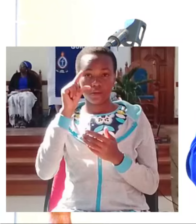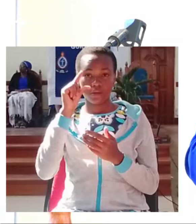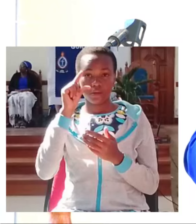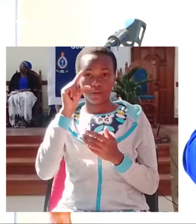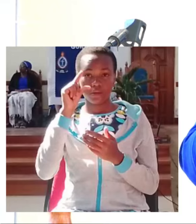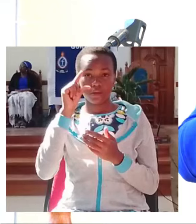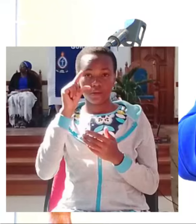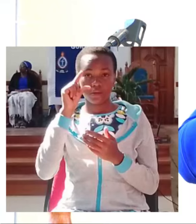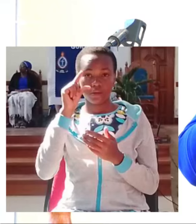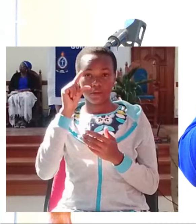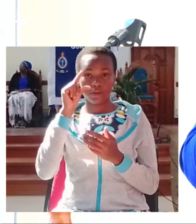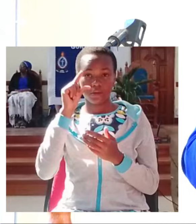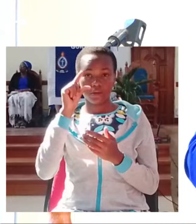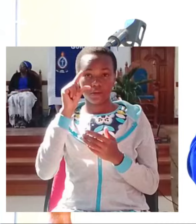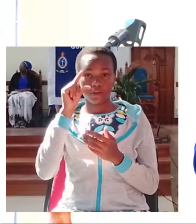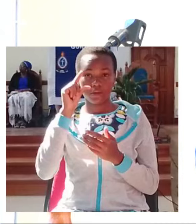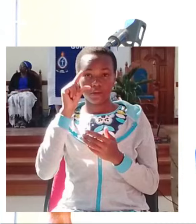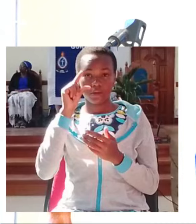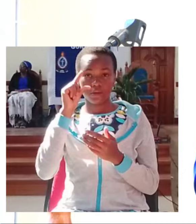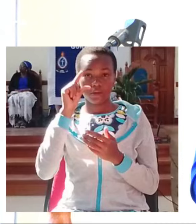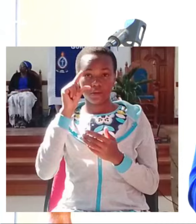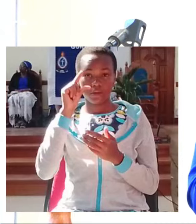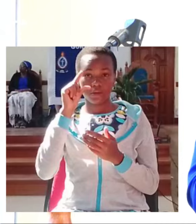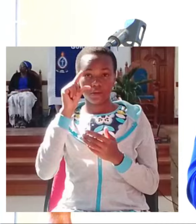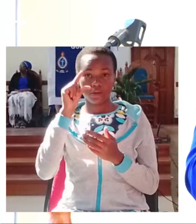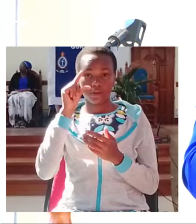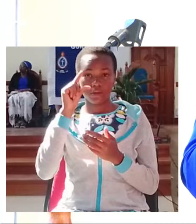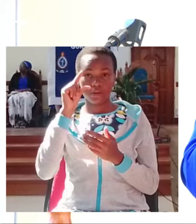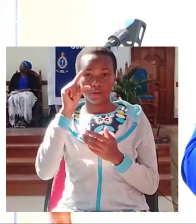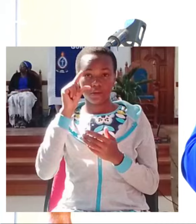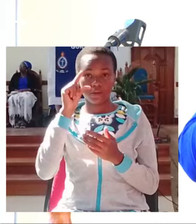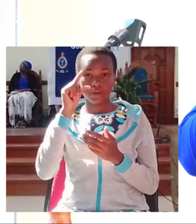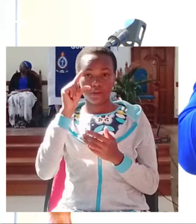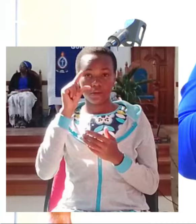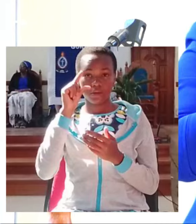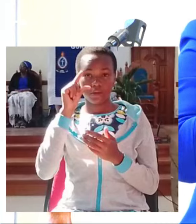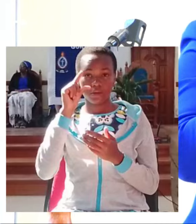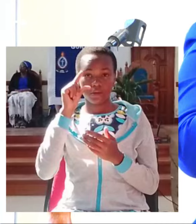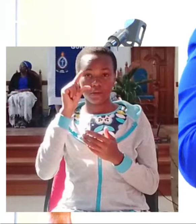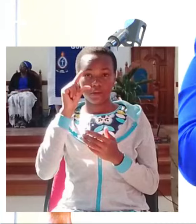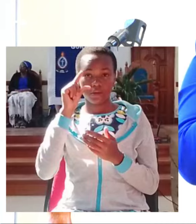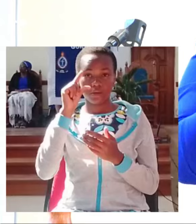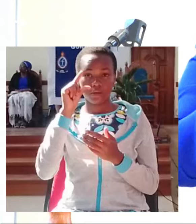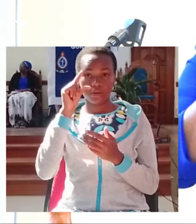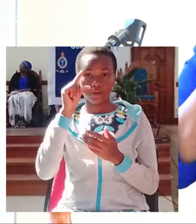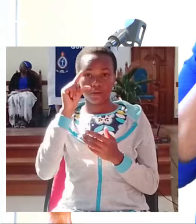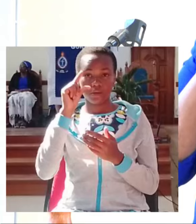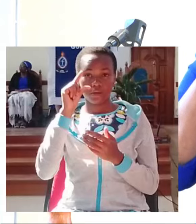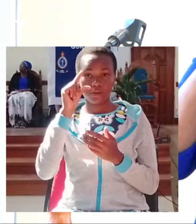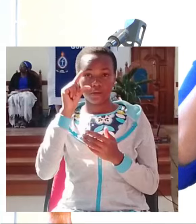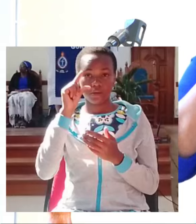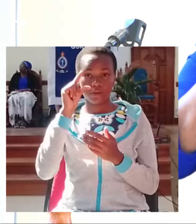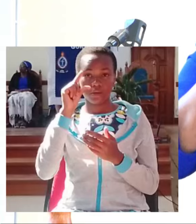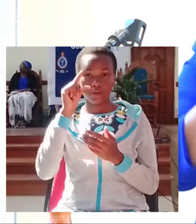Na sisemi kitu yenye nilisikia, nasema kitu yenye niliona na hii macho. Inabebwa kwa kichwa na mtu ambaye